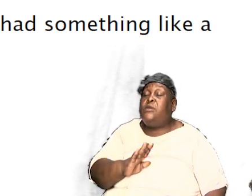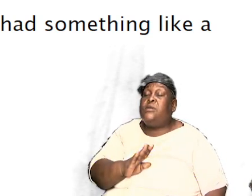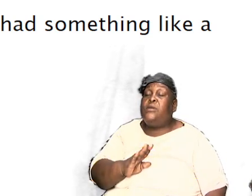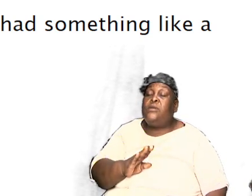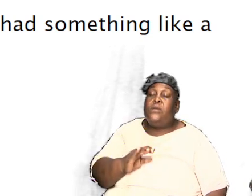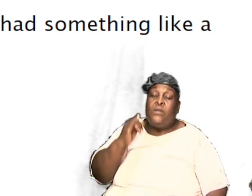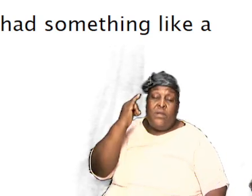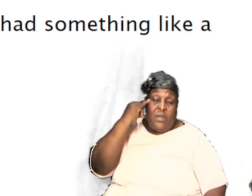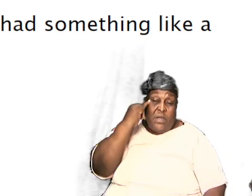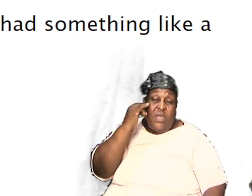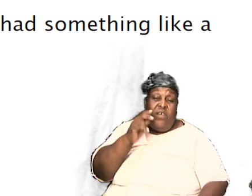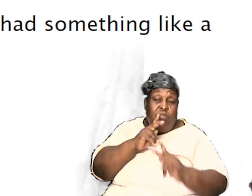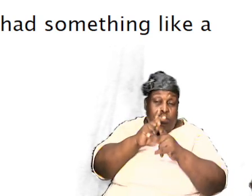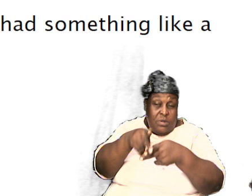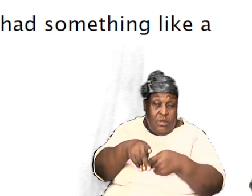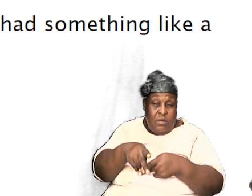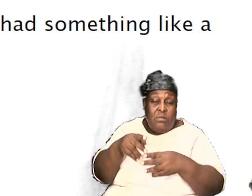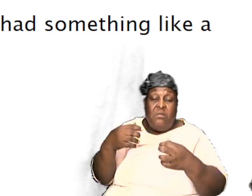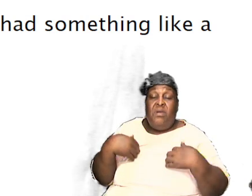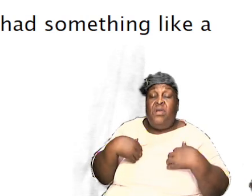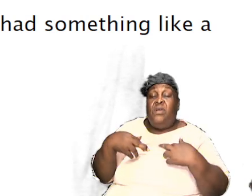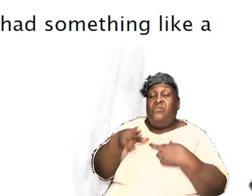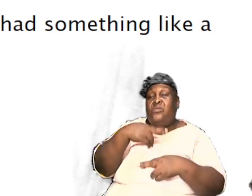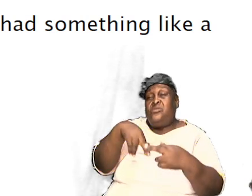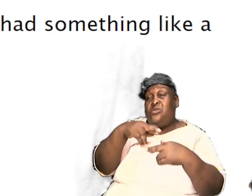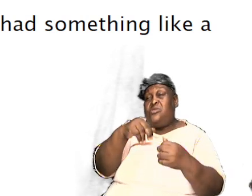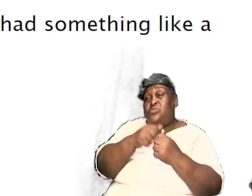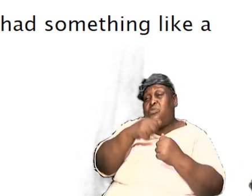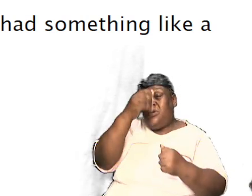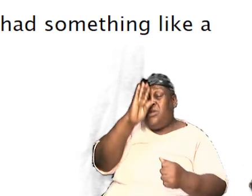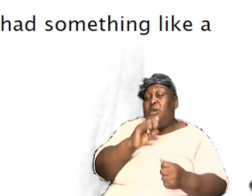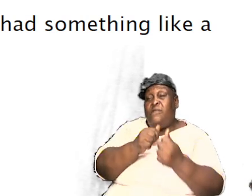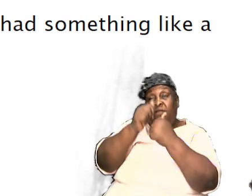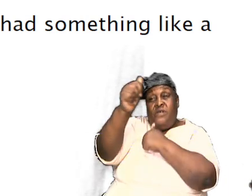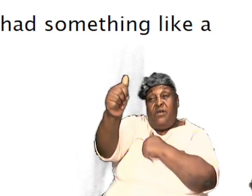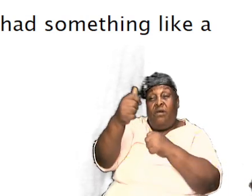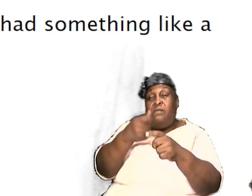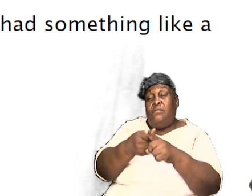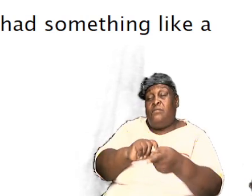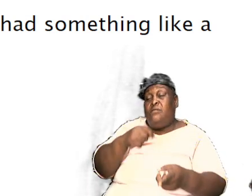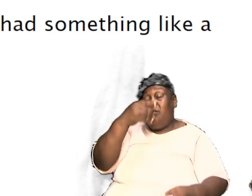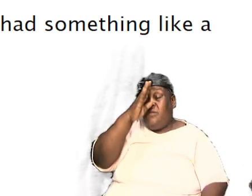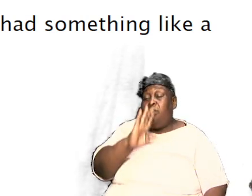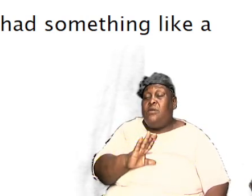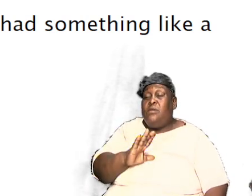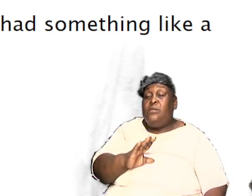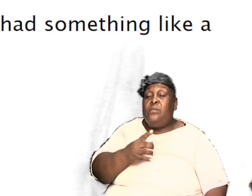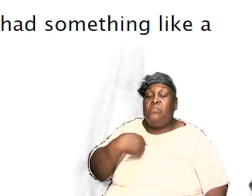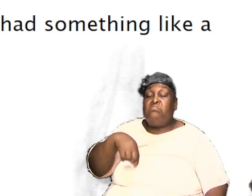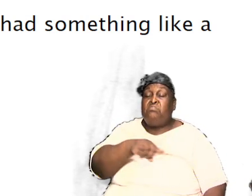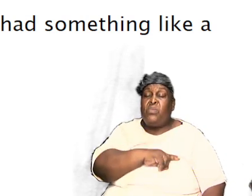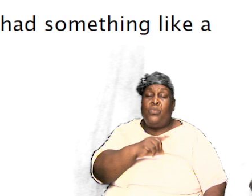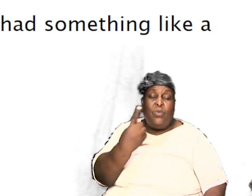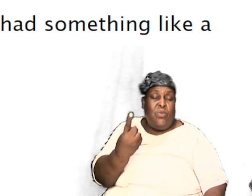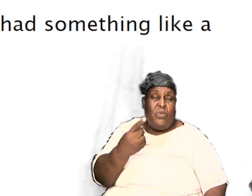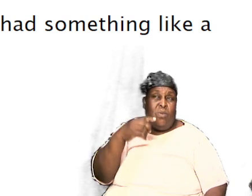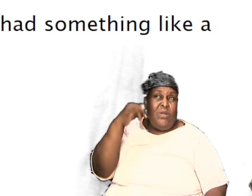if we pretend to have a relationship with the Lord and we are far from him, we are only